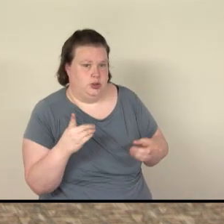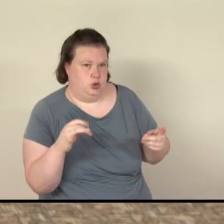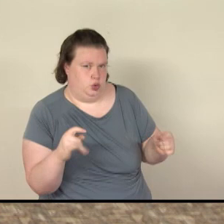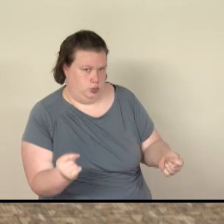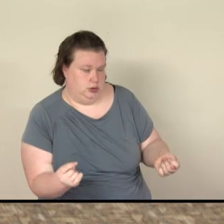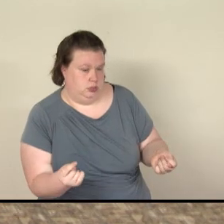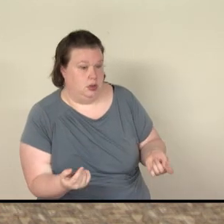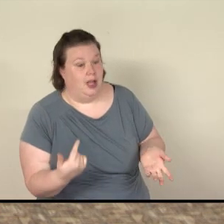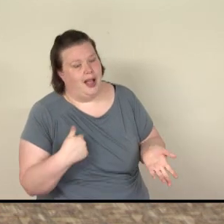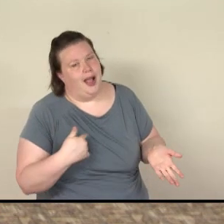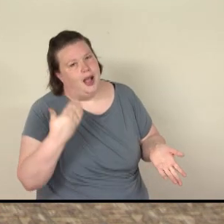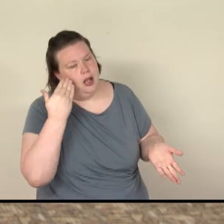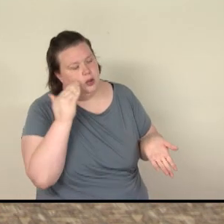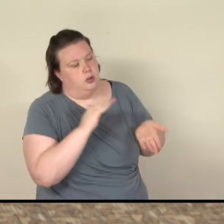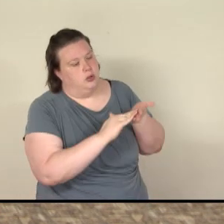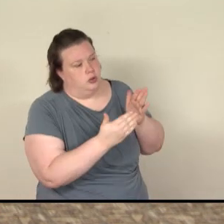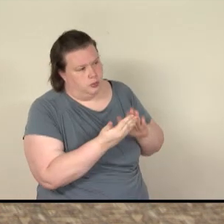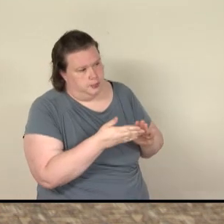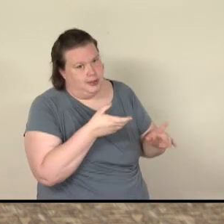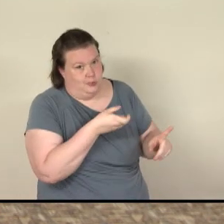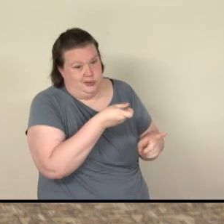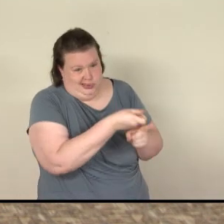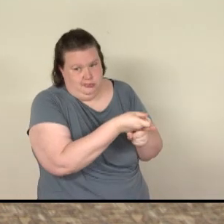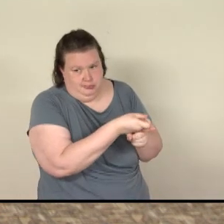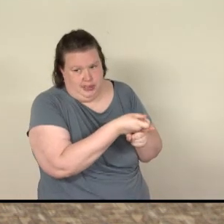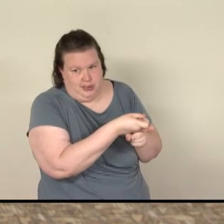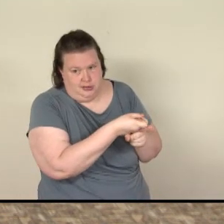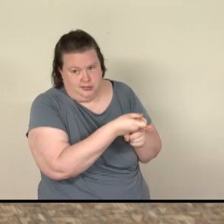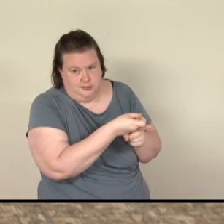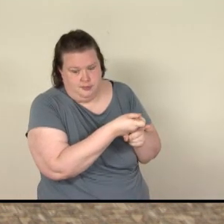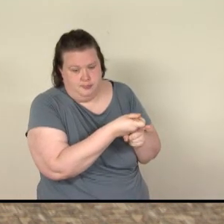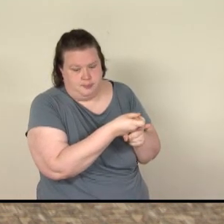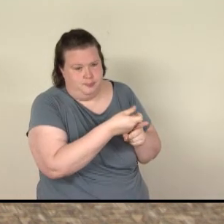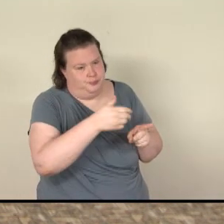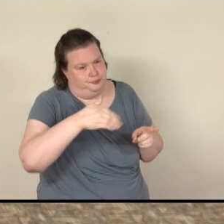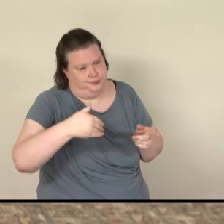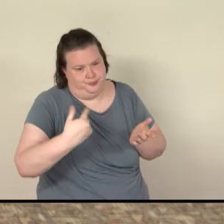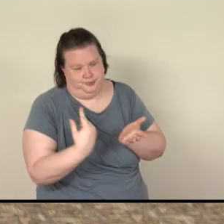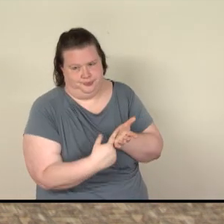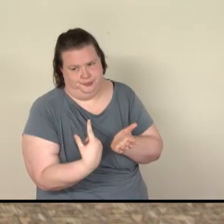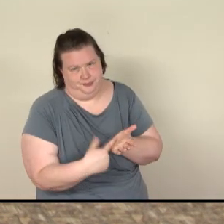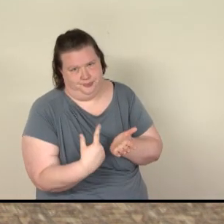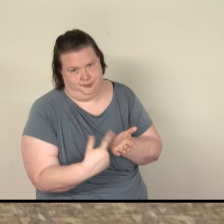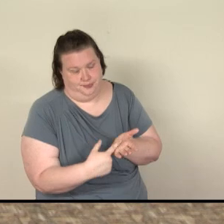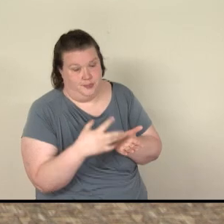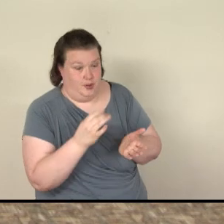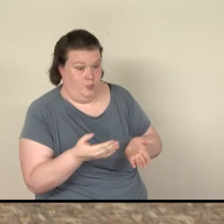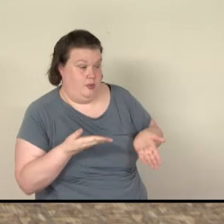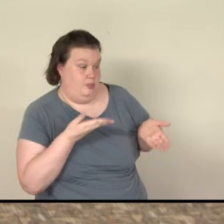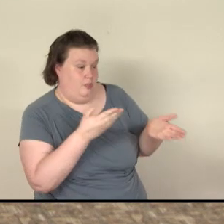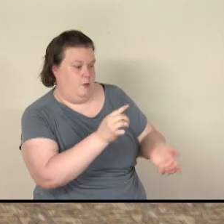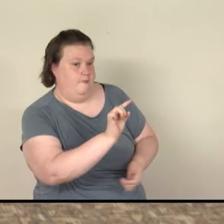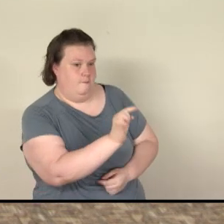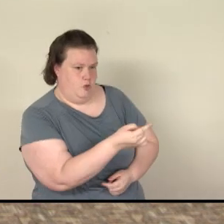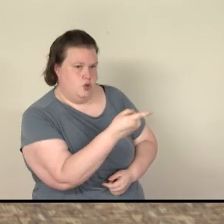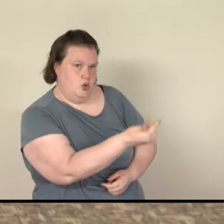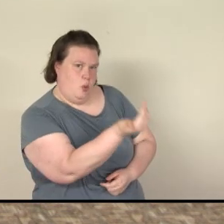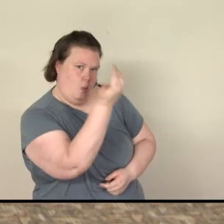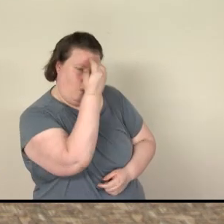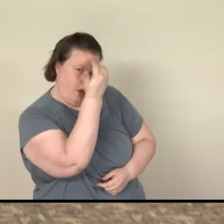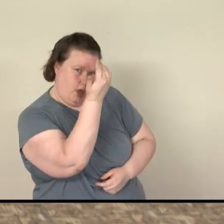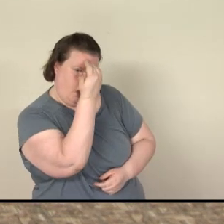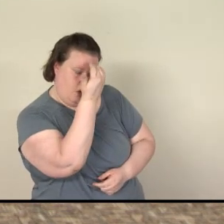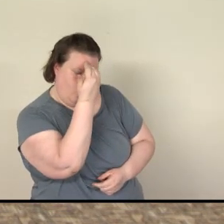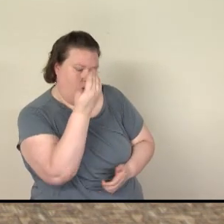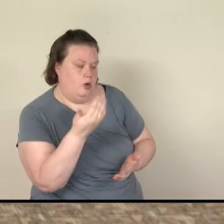it. Now, I realize that has a community impact, which is why we haven't talked to anybody about this, because we wanted to come to you first so you're aware of it before